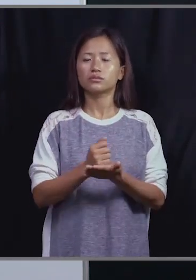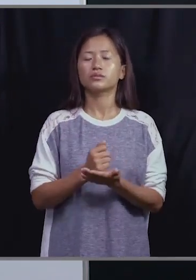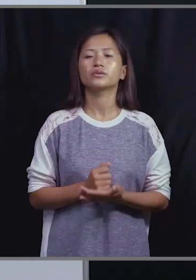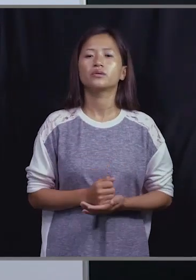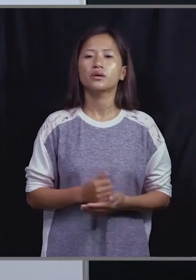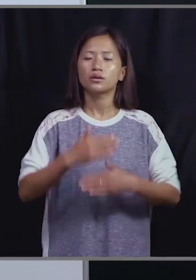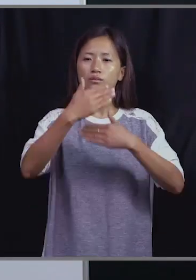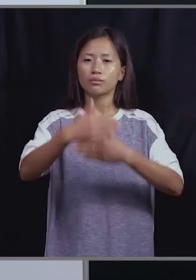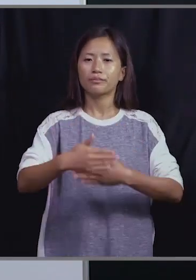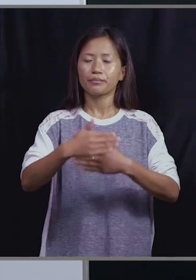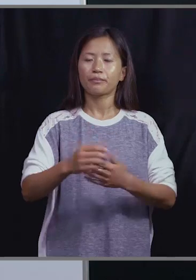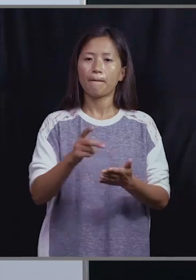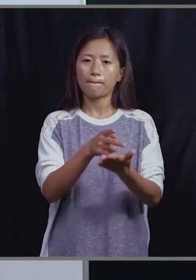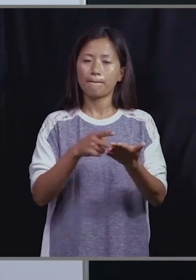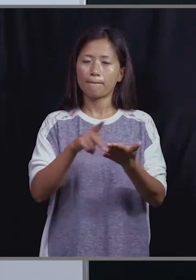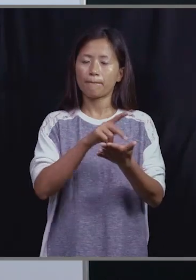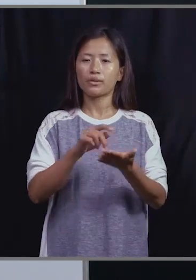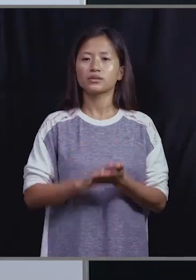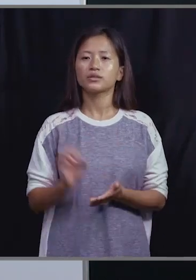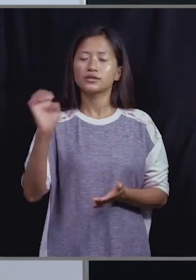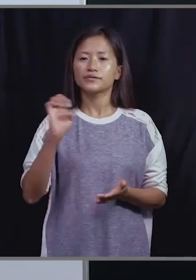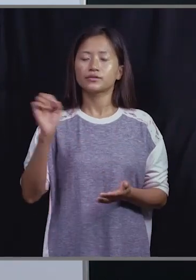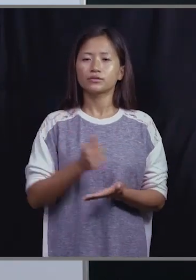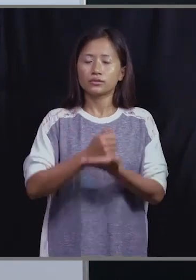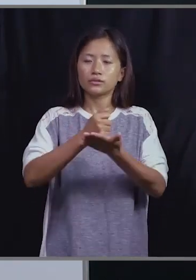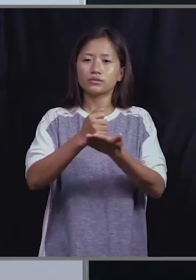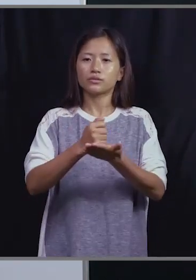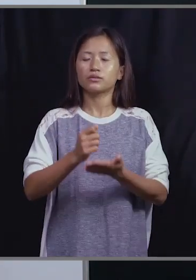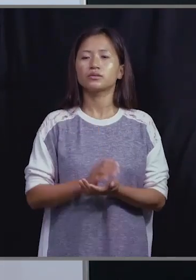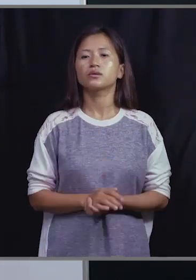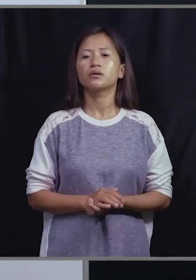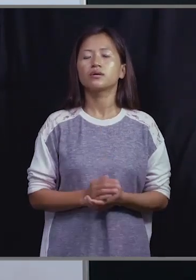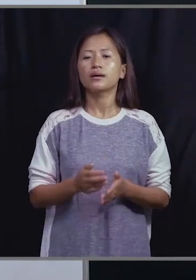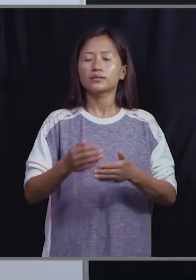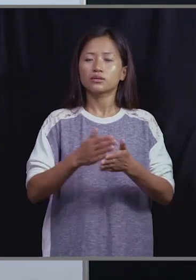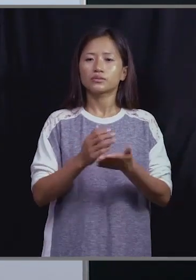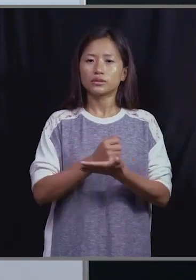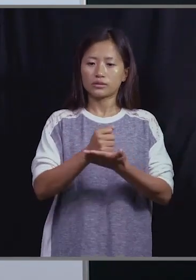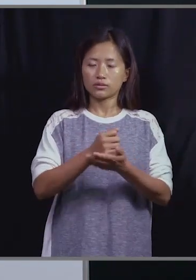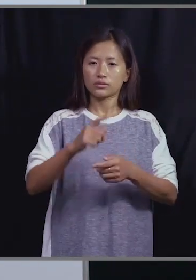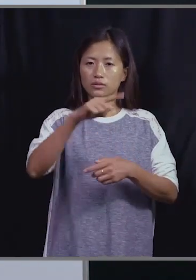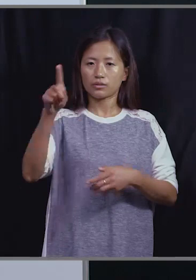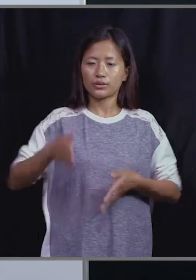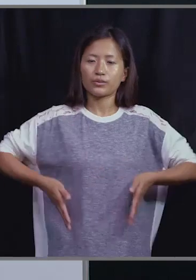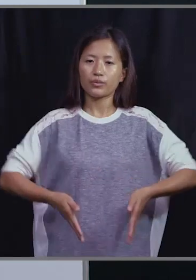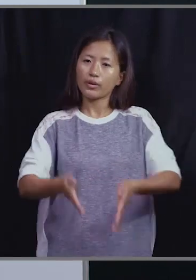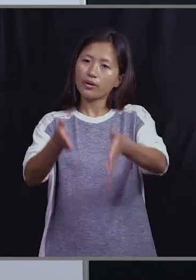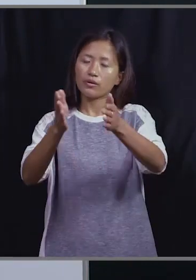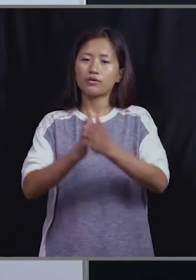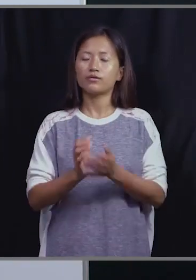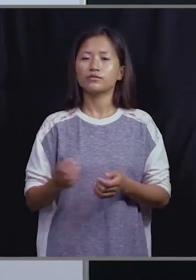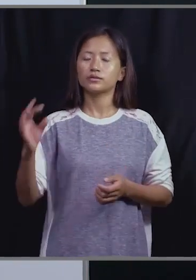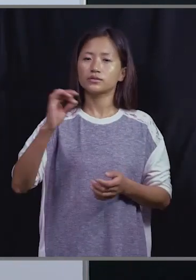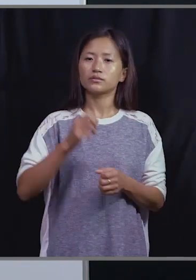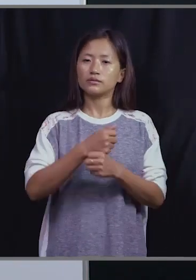to block his part, even though he was trying, or even though he adopted the correct way of